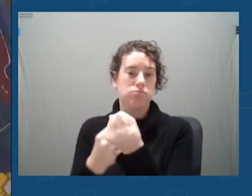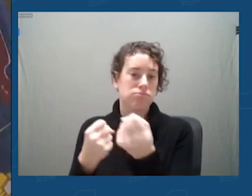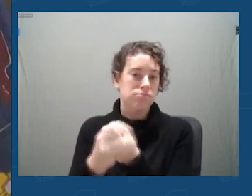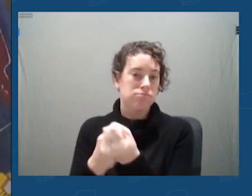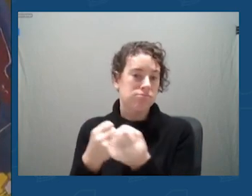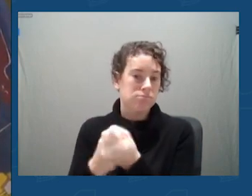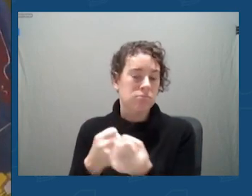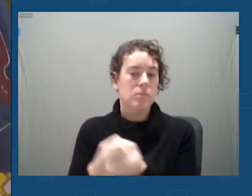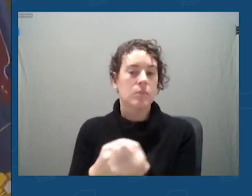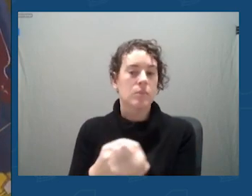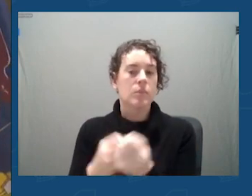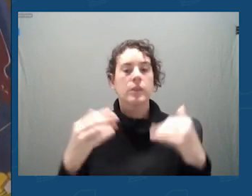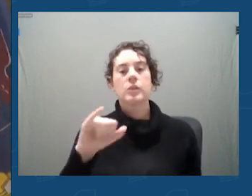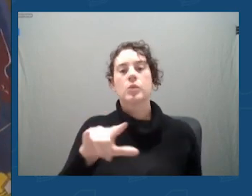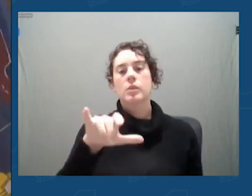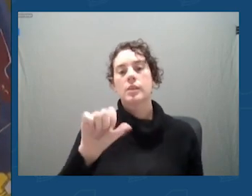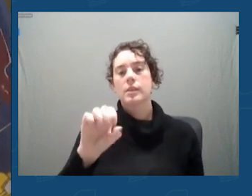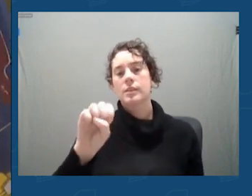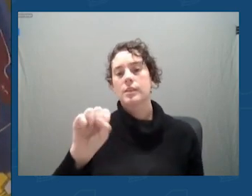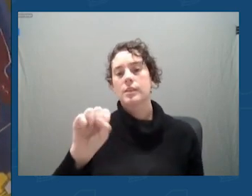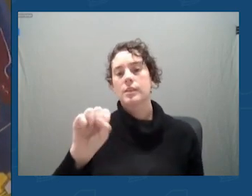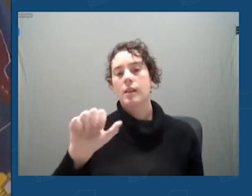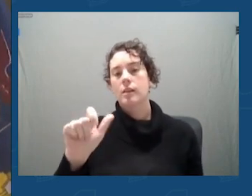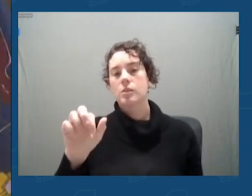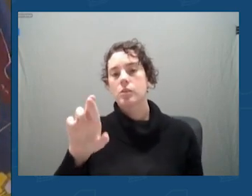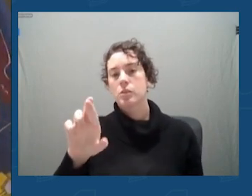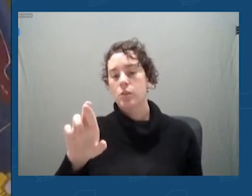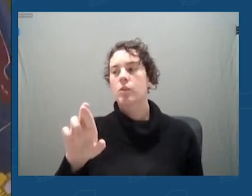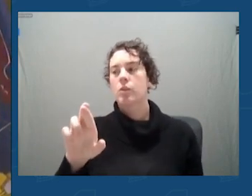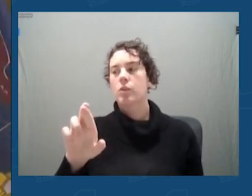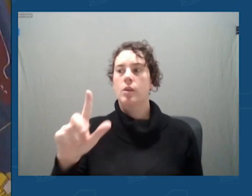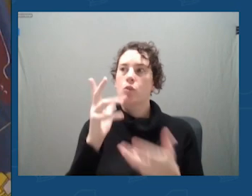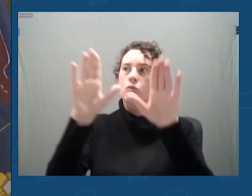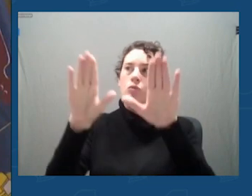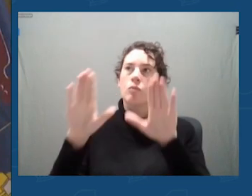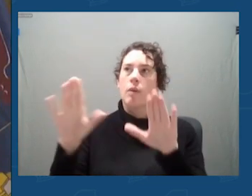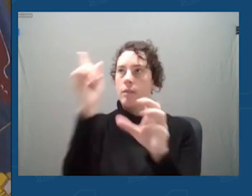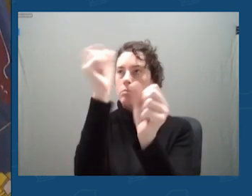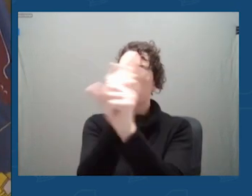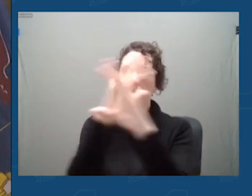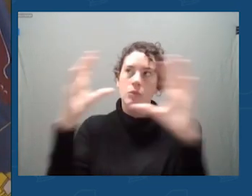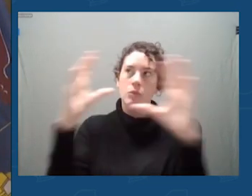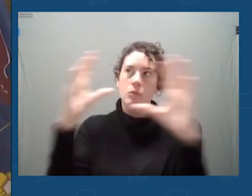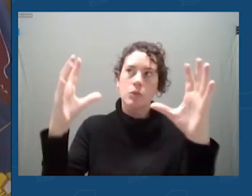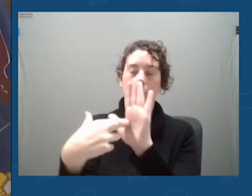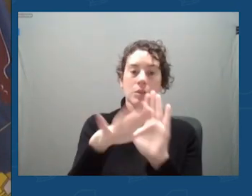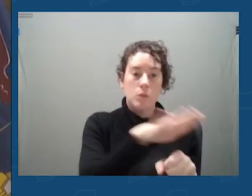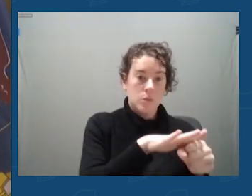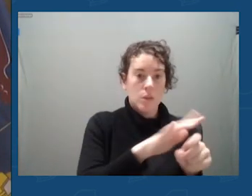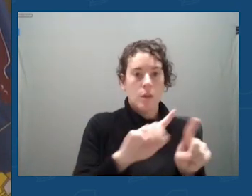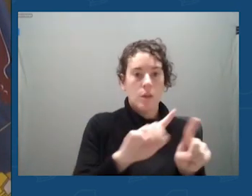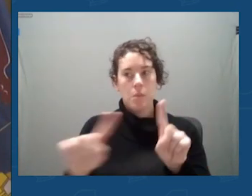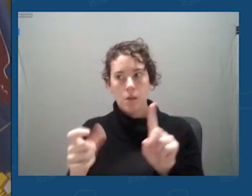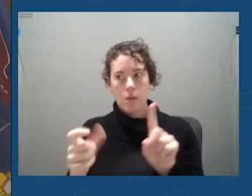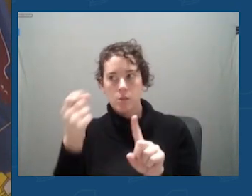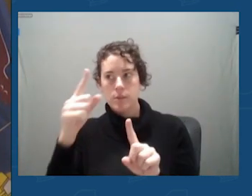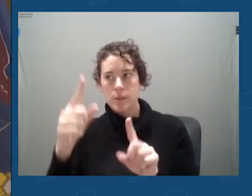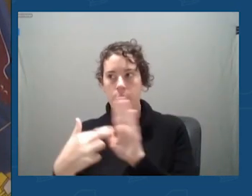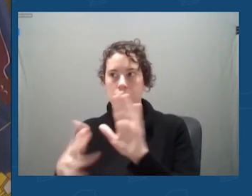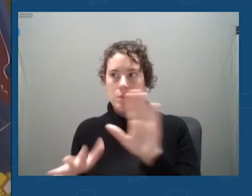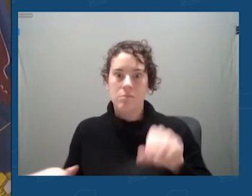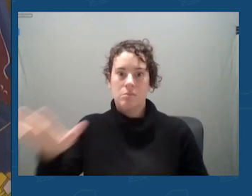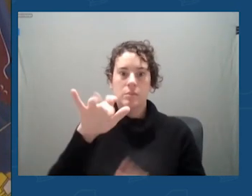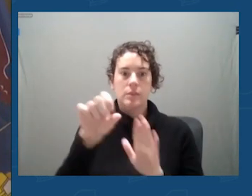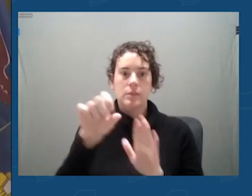Julia Salazar, always grateful for the vision that you bring, representing not just your district, but also the people of this state. And Amy Paulin,